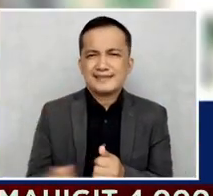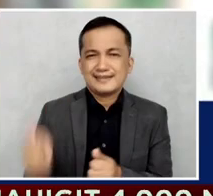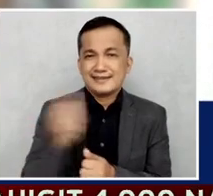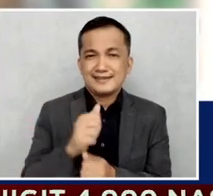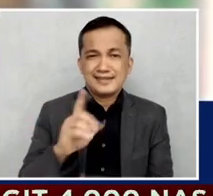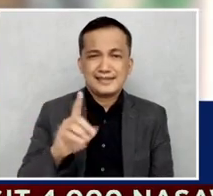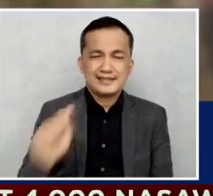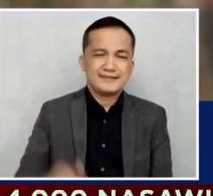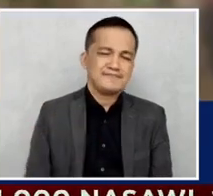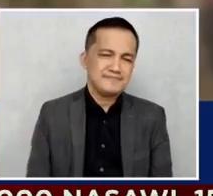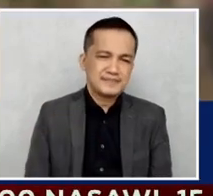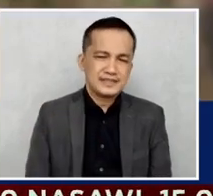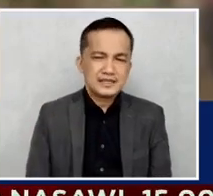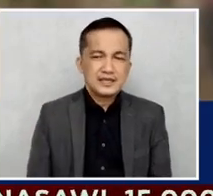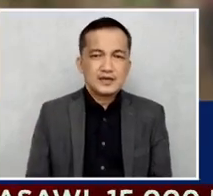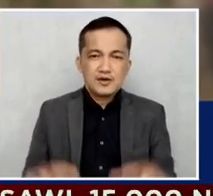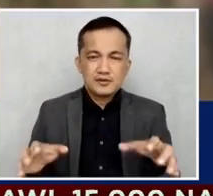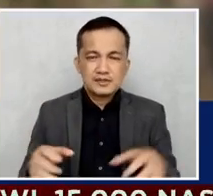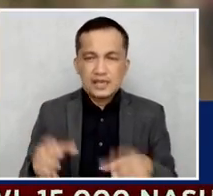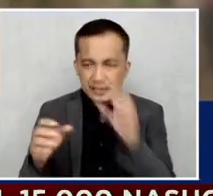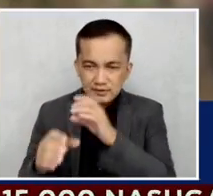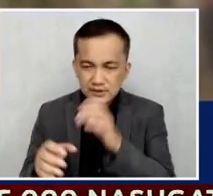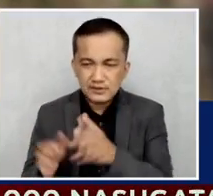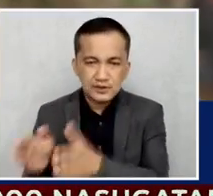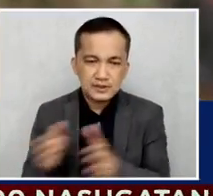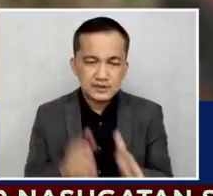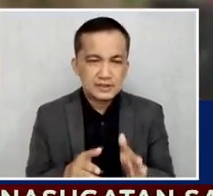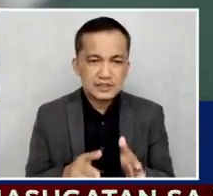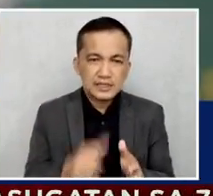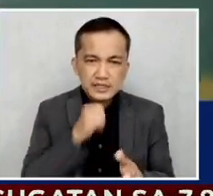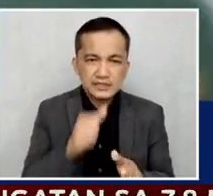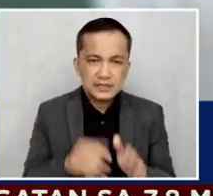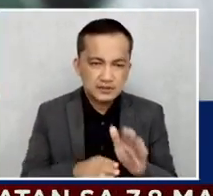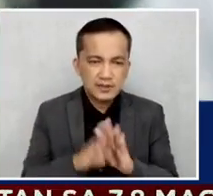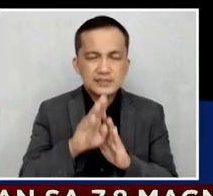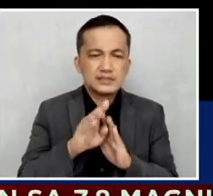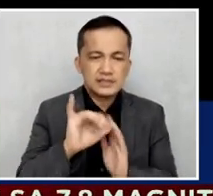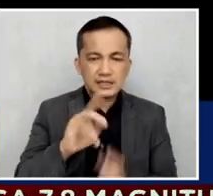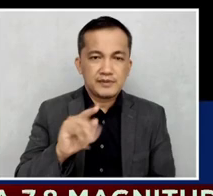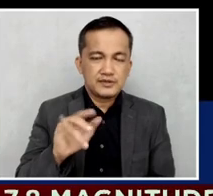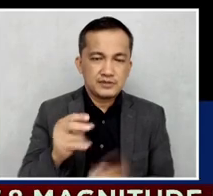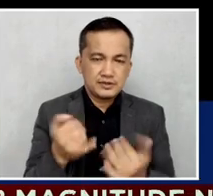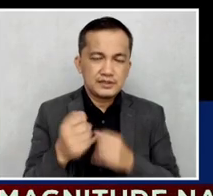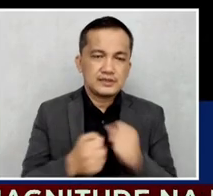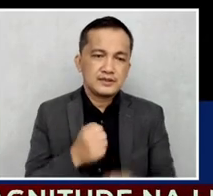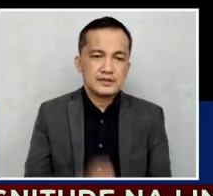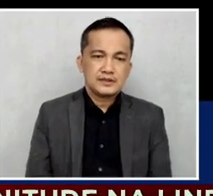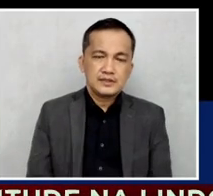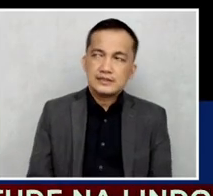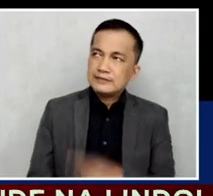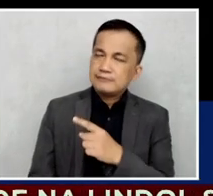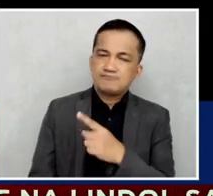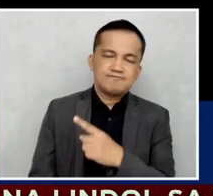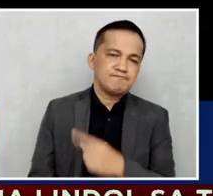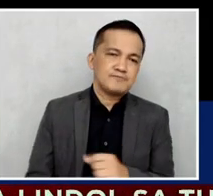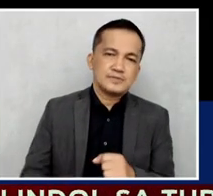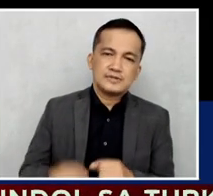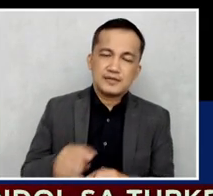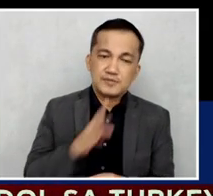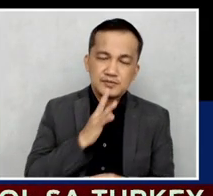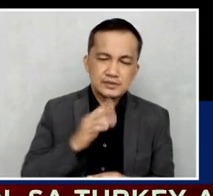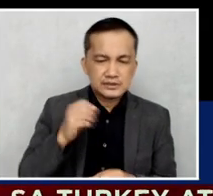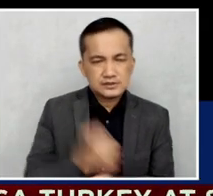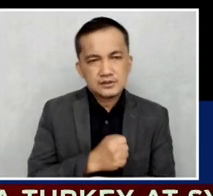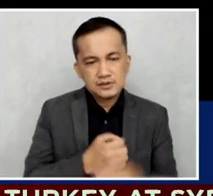Secretary, gumagawa na sila ng paraan para hindi na tumaas pa ang inflation ngayong taon. It is unfortunate that we get the news